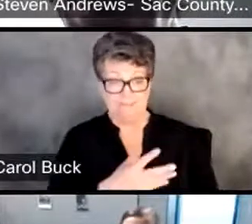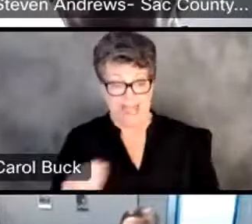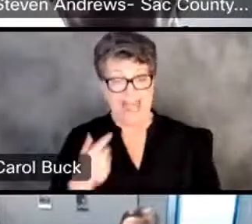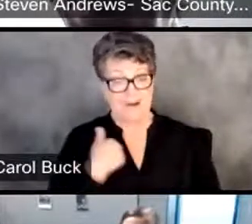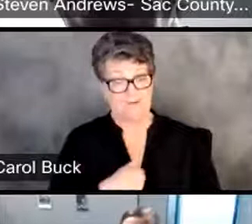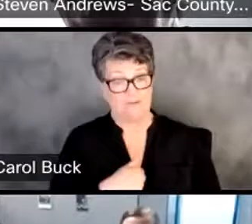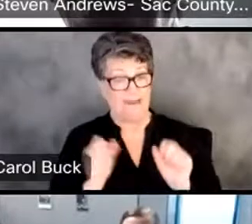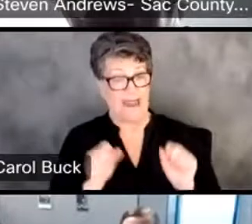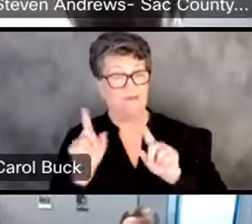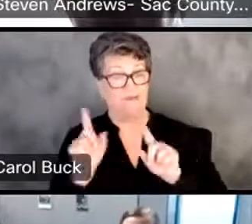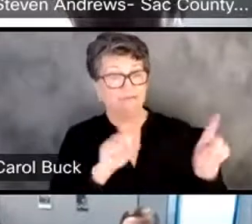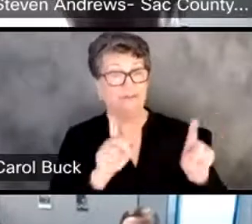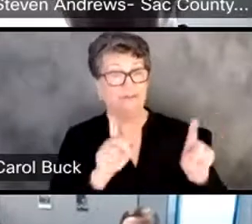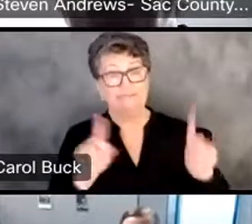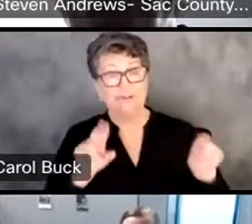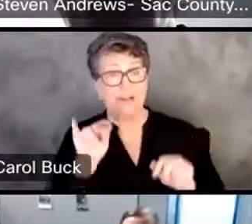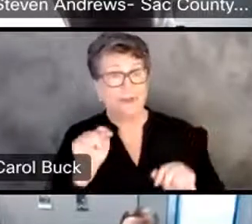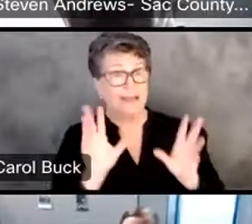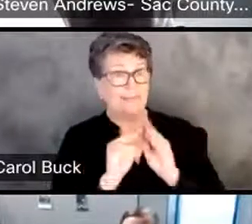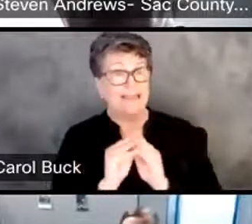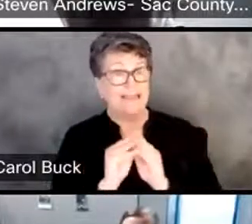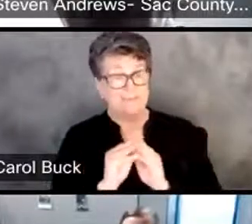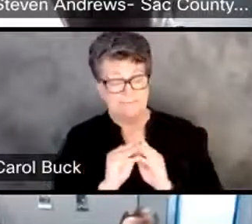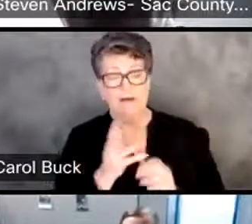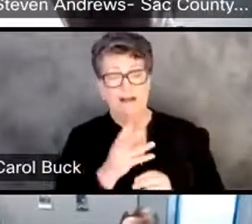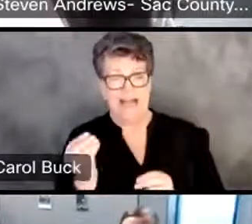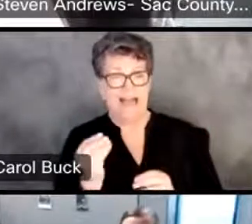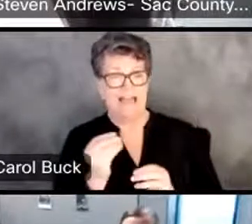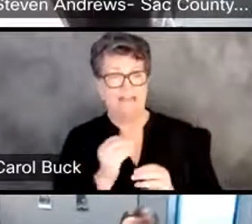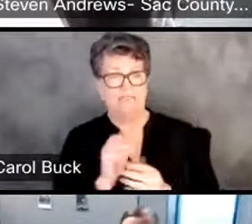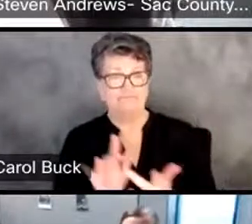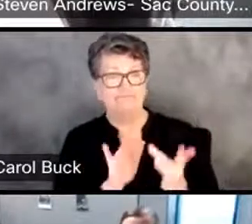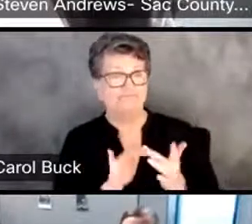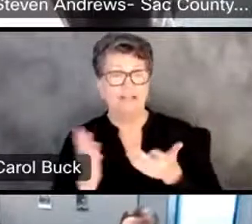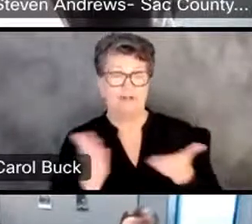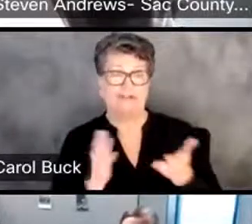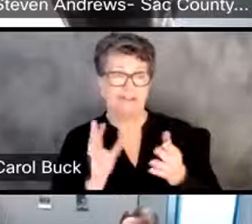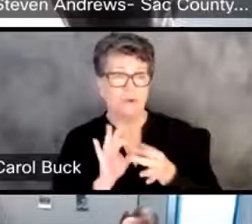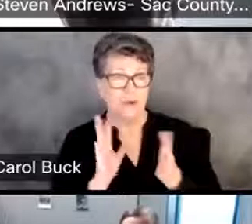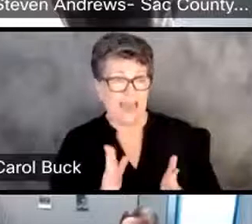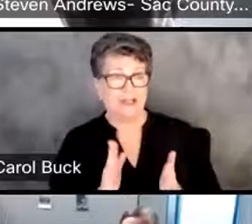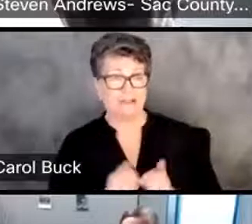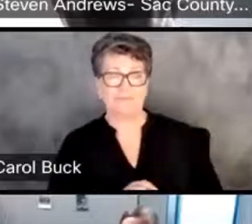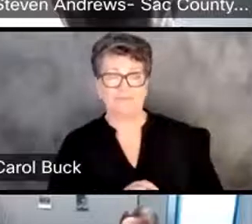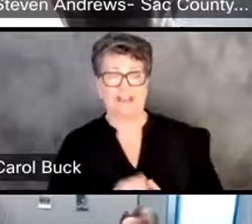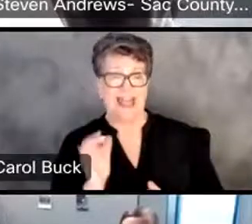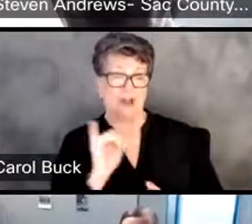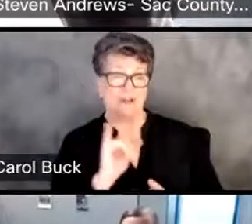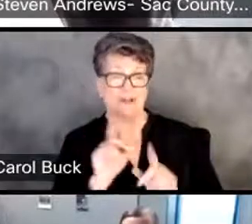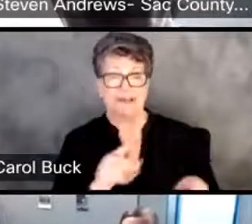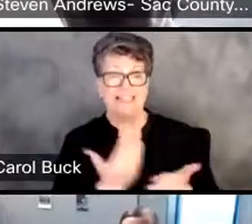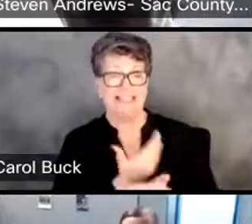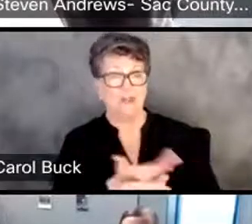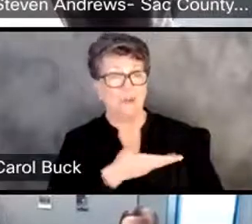go to different unit meetings, like Tracy said, and we've been able to reach a lot of service coordinators in that way, as well as attending new